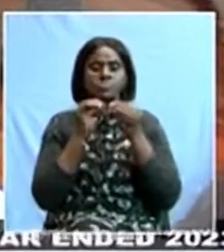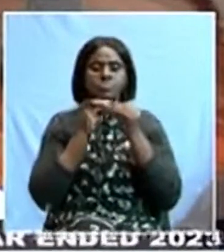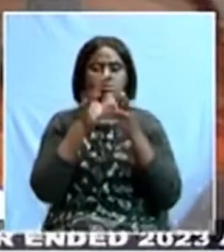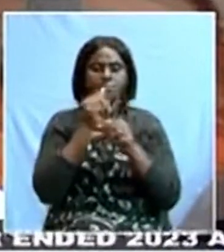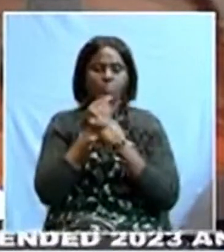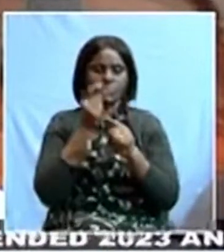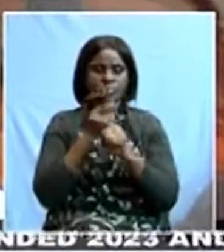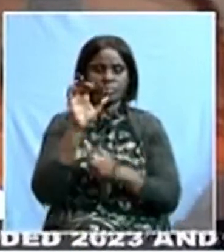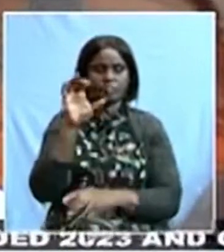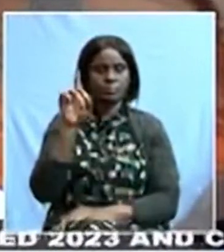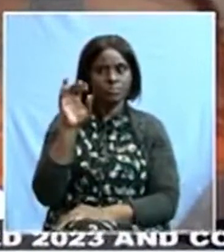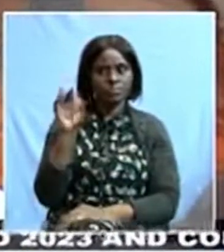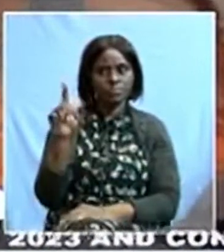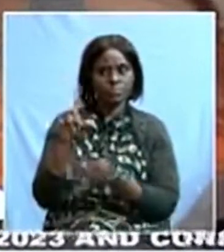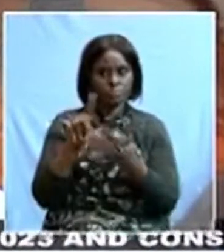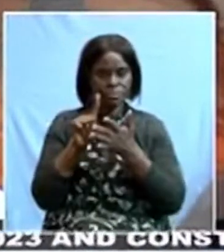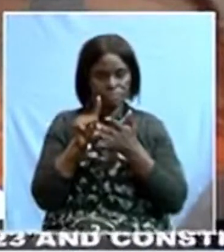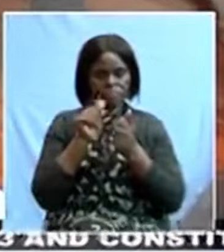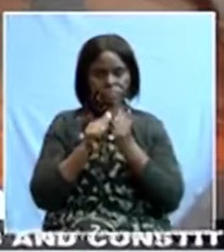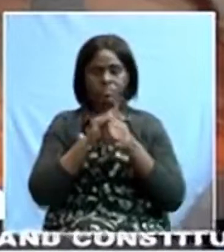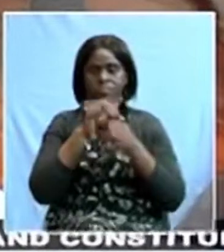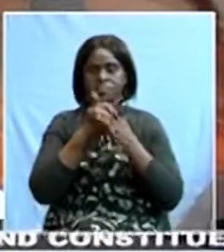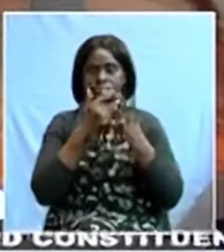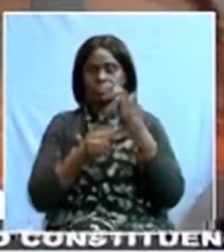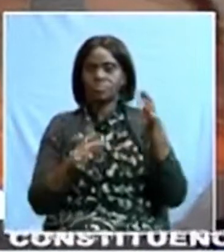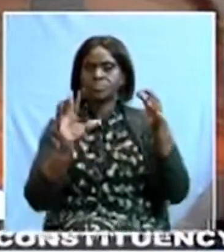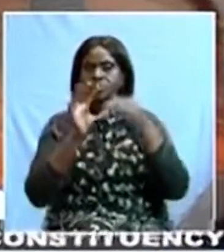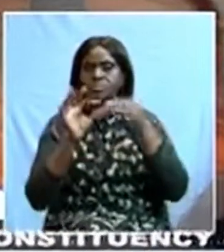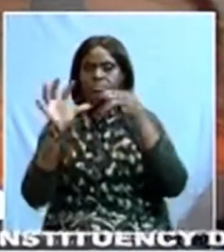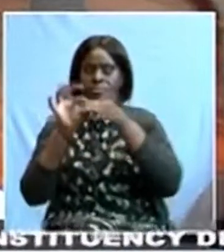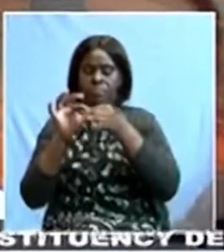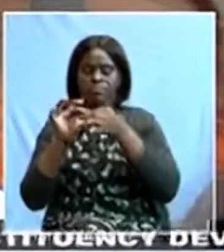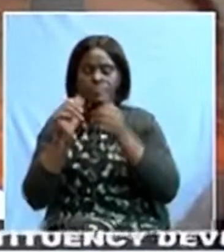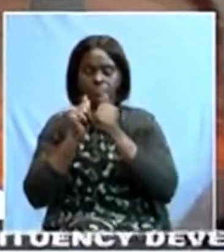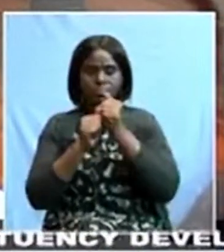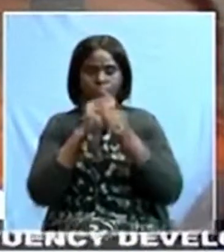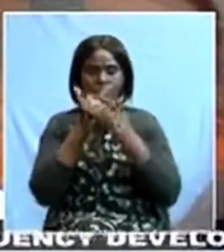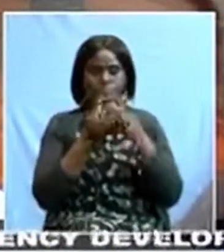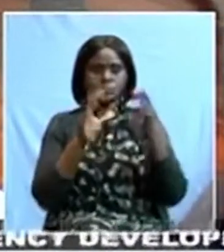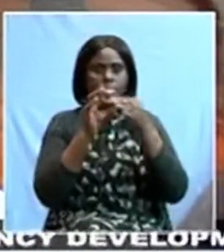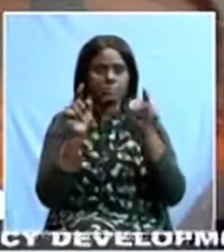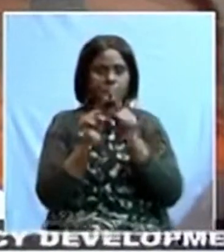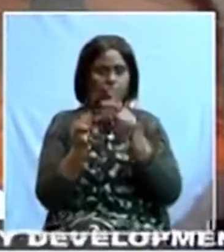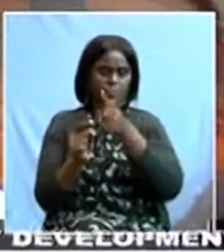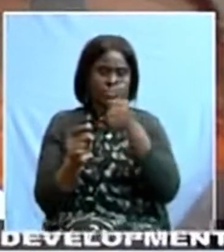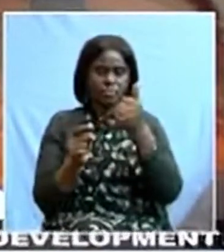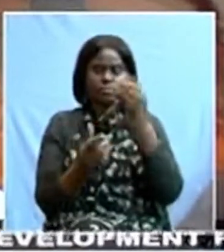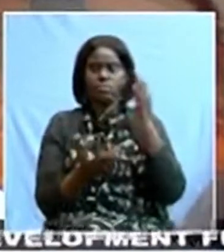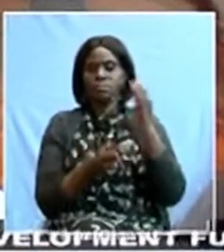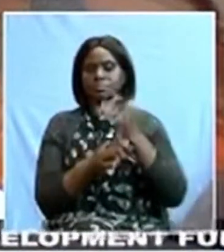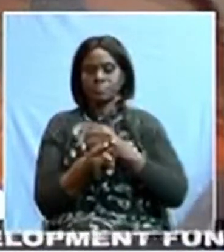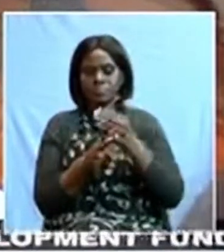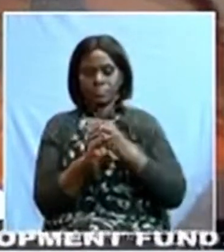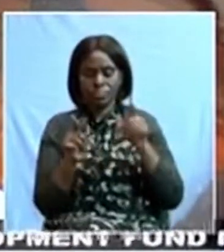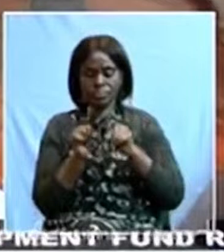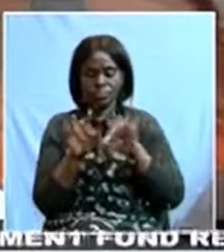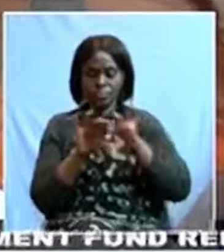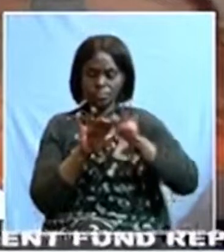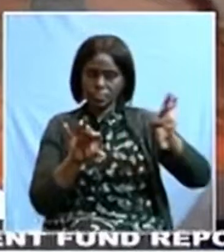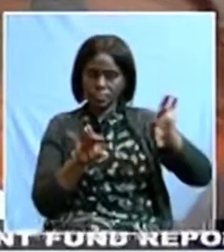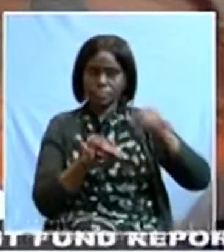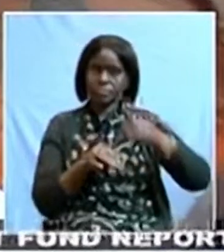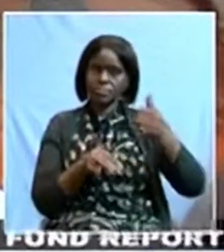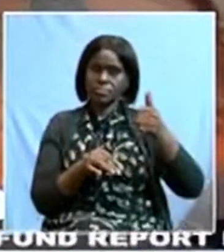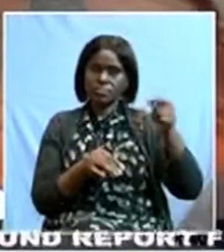from CDF loans which were aligned as other incomes besides the other